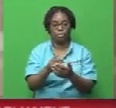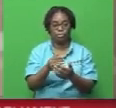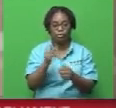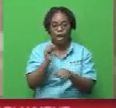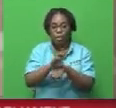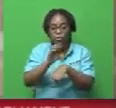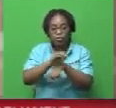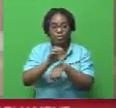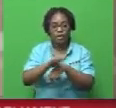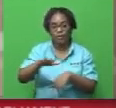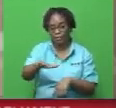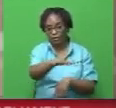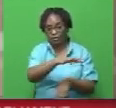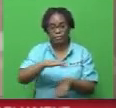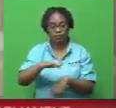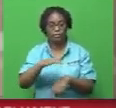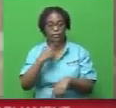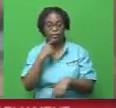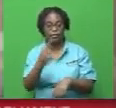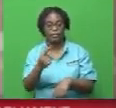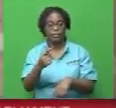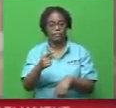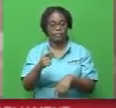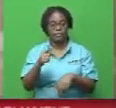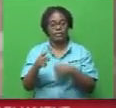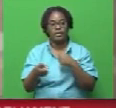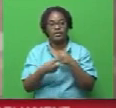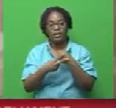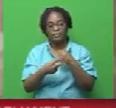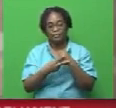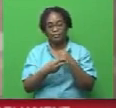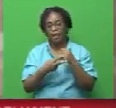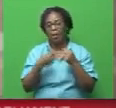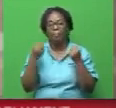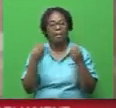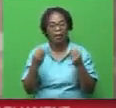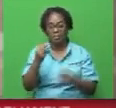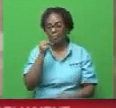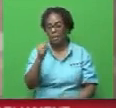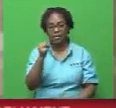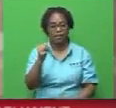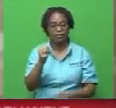year for that $19 million. We don't even have enough criminals in this country to prosecute with 600 senior state counsels.